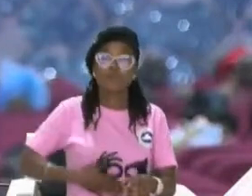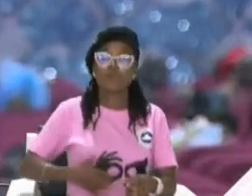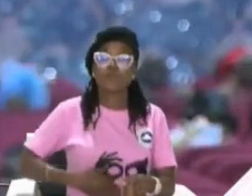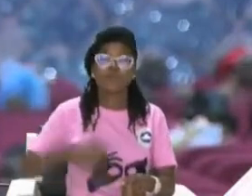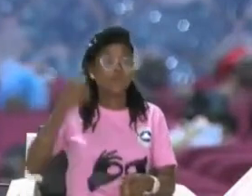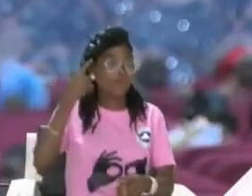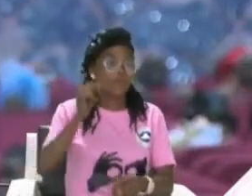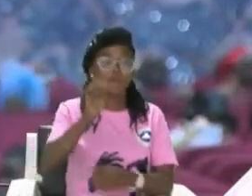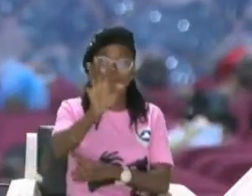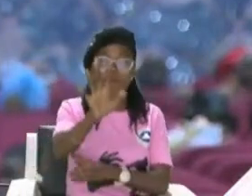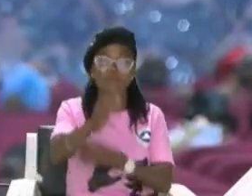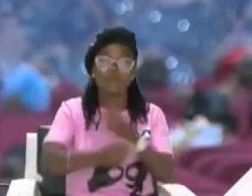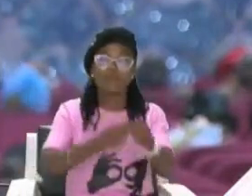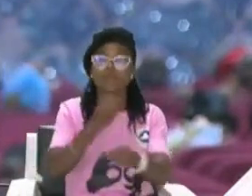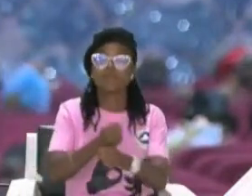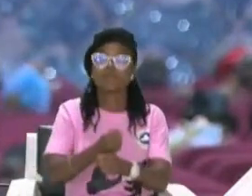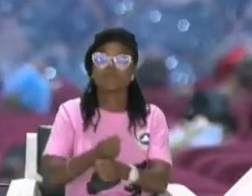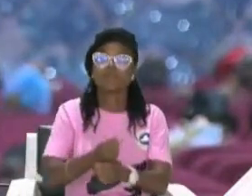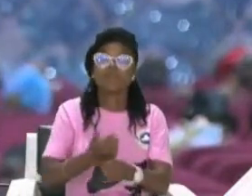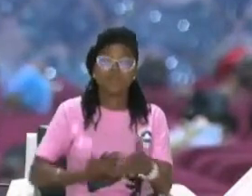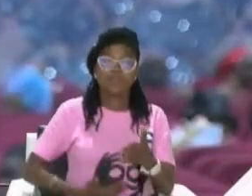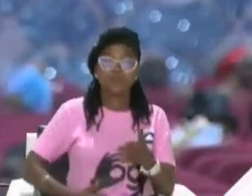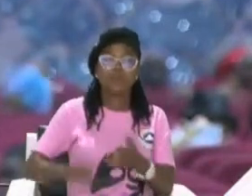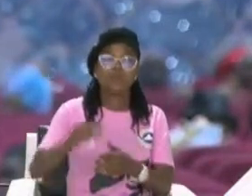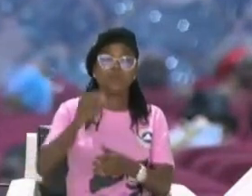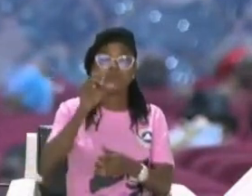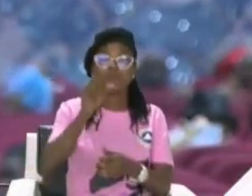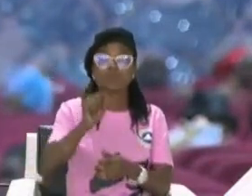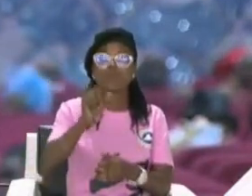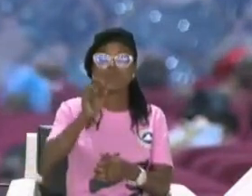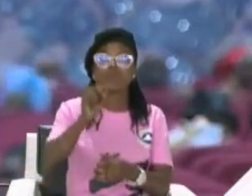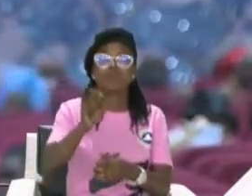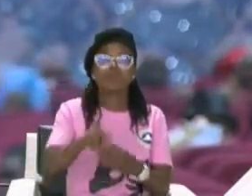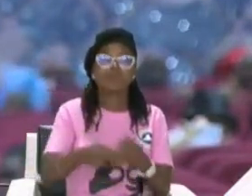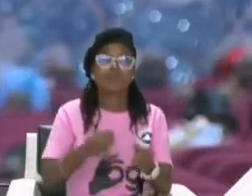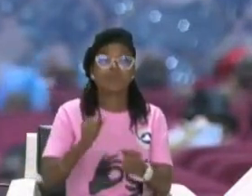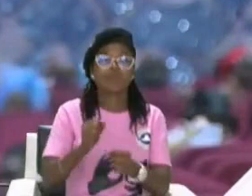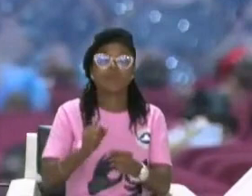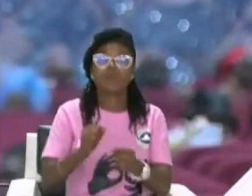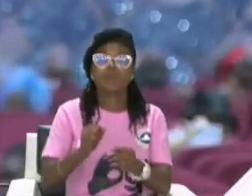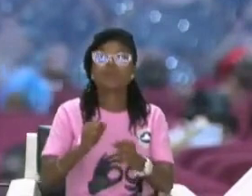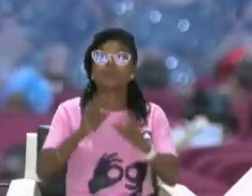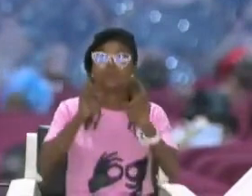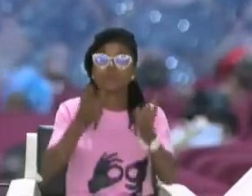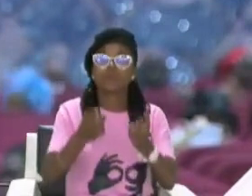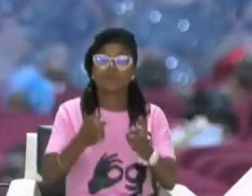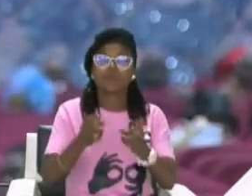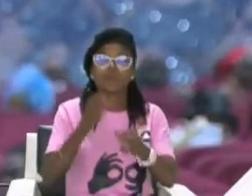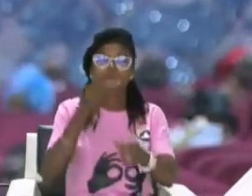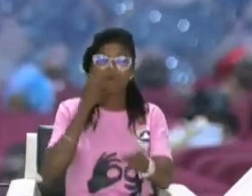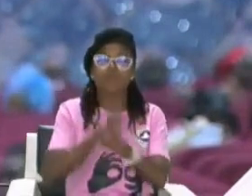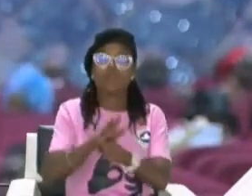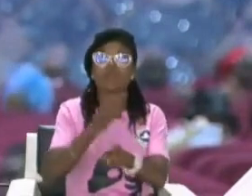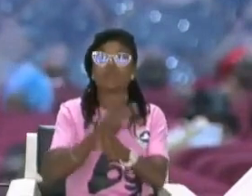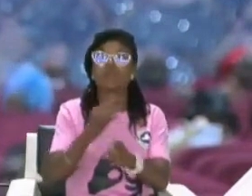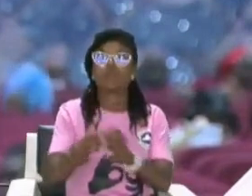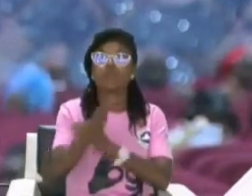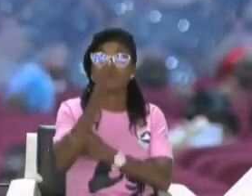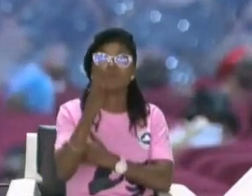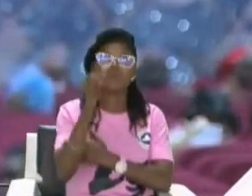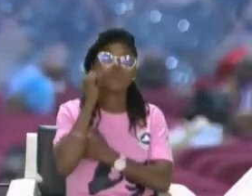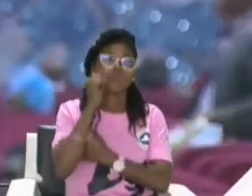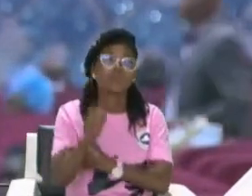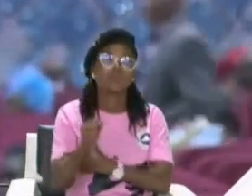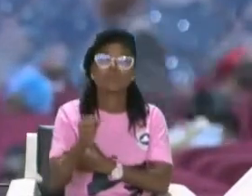She connected to the September 2022 Holy Ghost service themed Covenant Keeping God. She took a